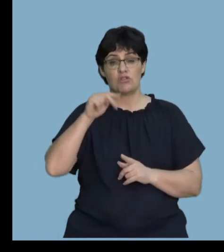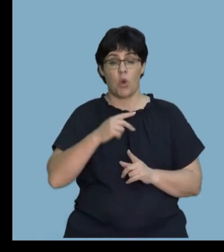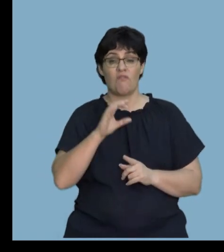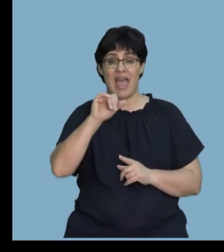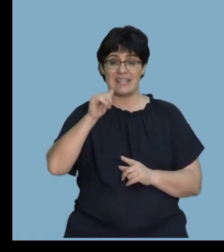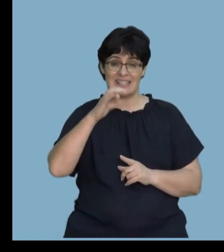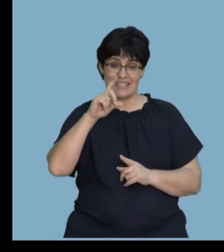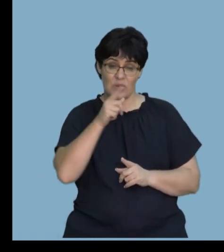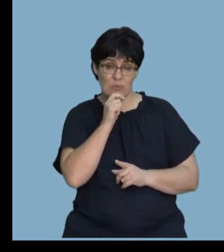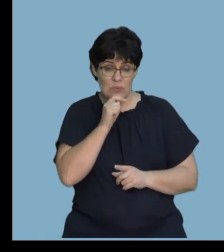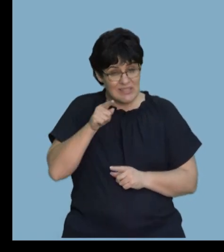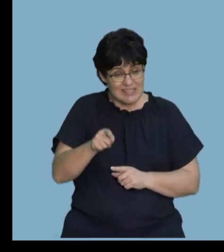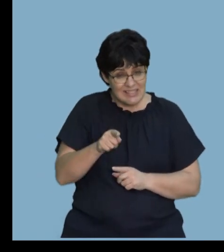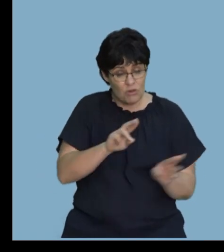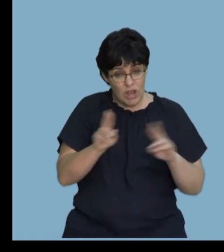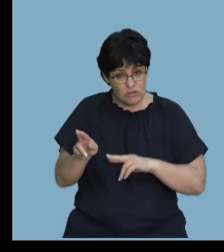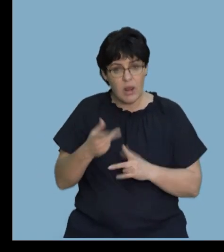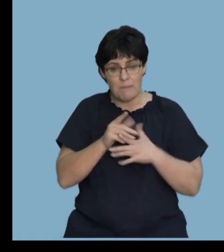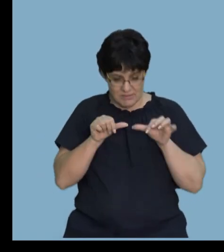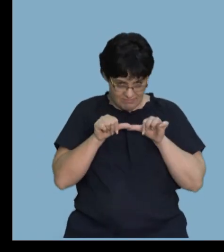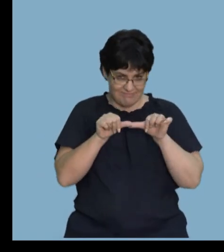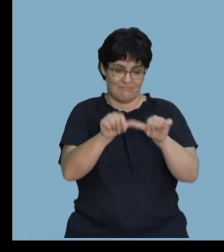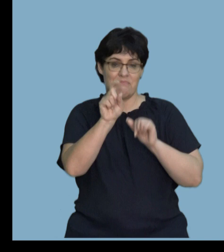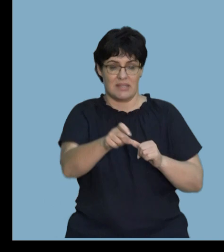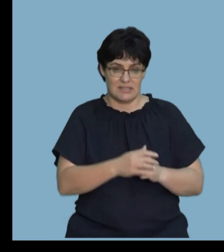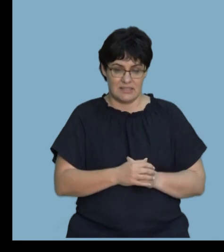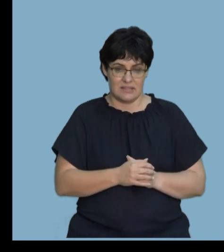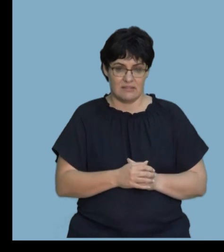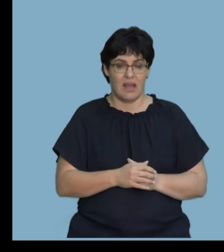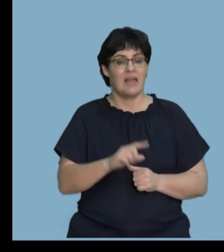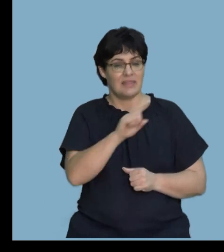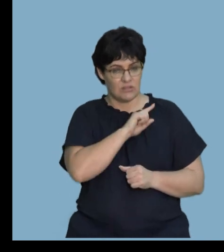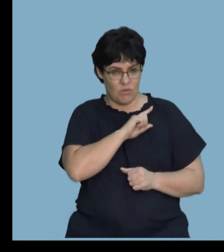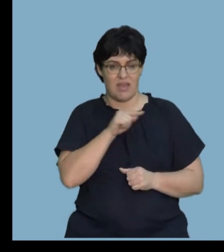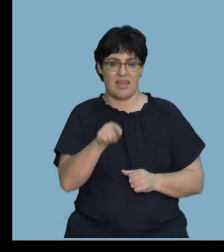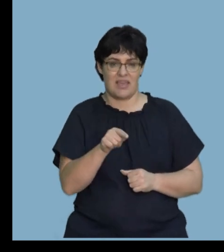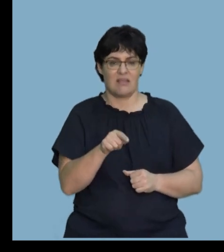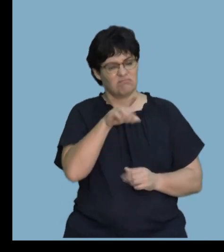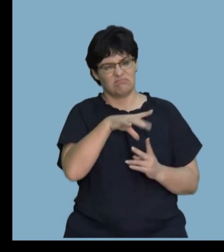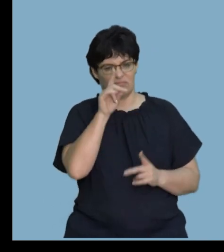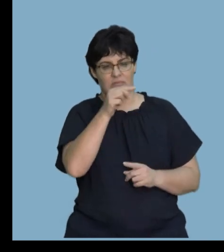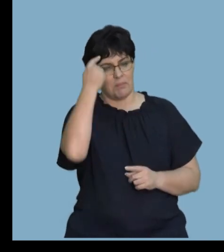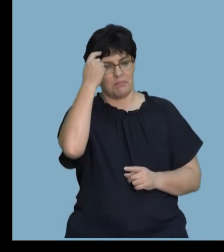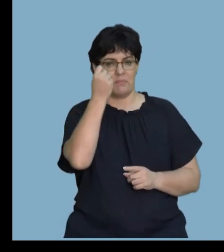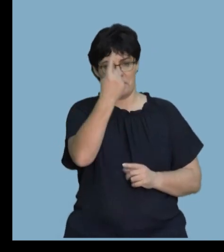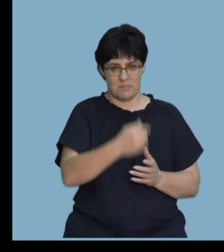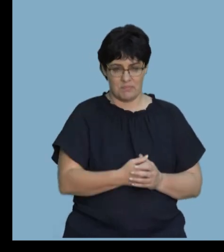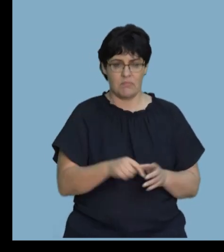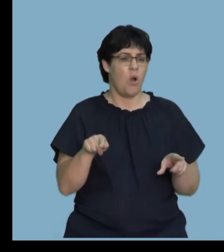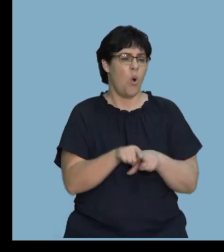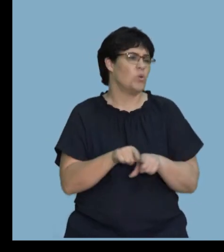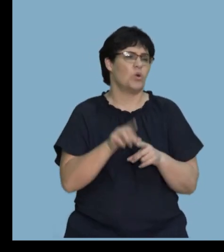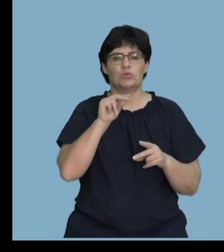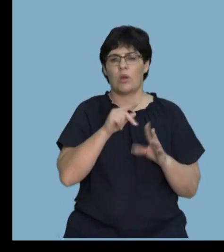in the reaction needs to be kept constant. So that's one of the obvious ones that comes to mind. We can also talk about the volume of